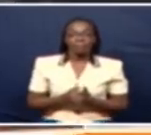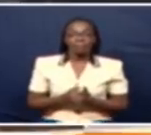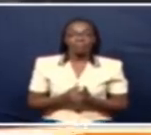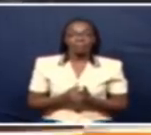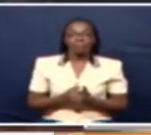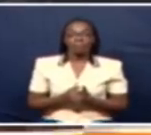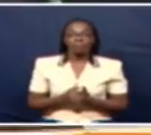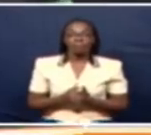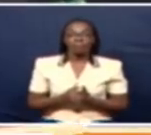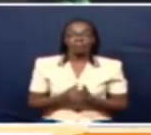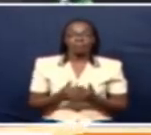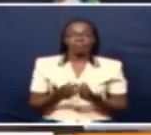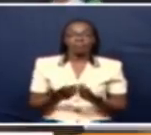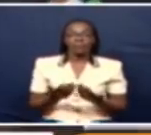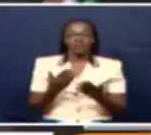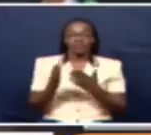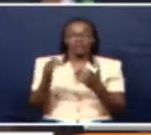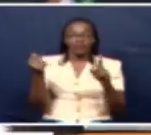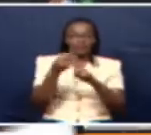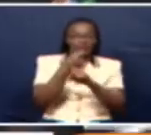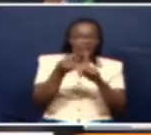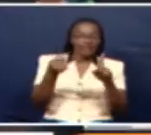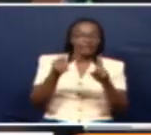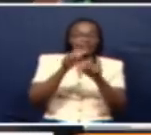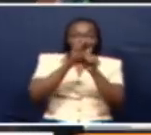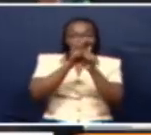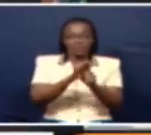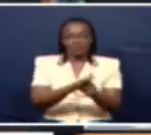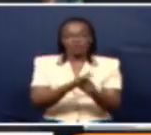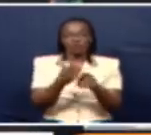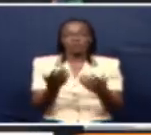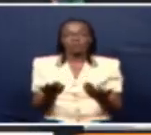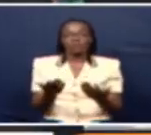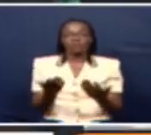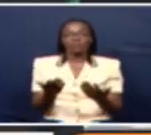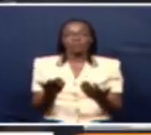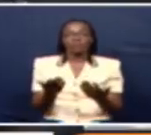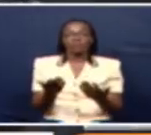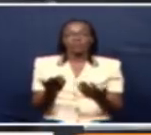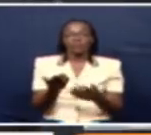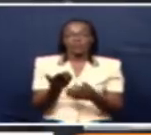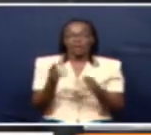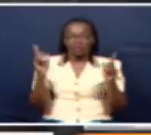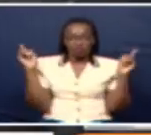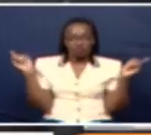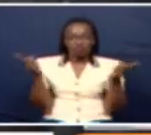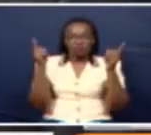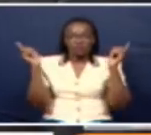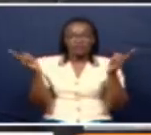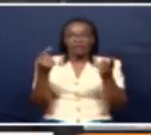despite violent intimidation and witchcraft.